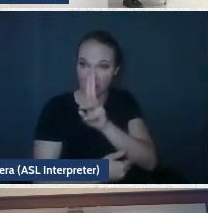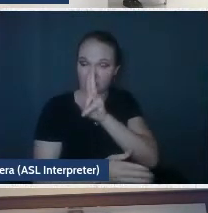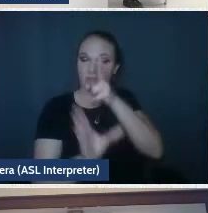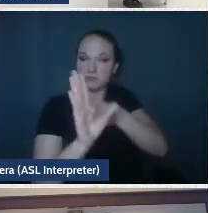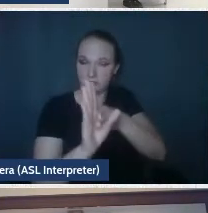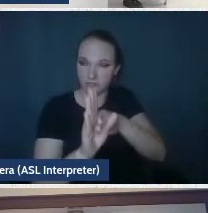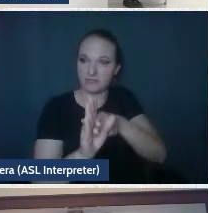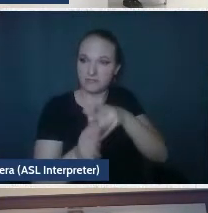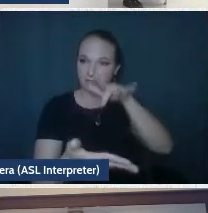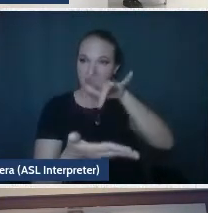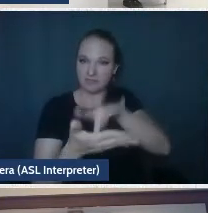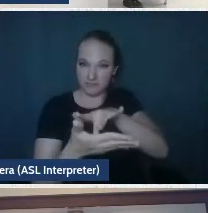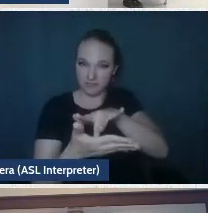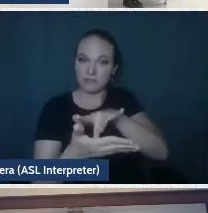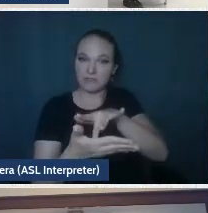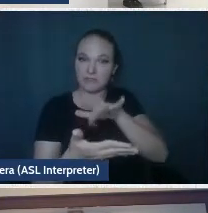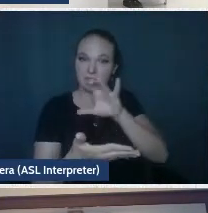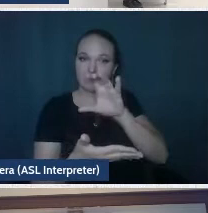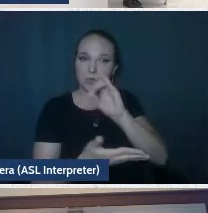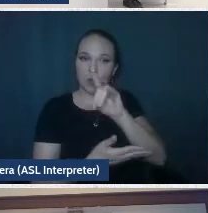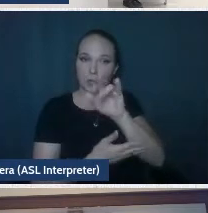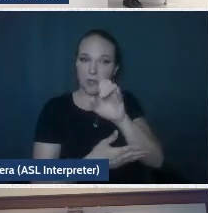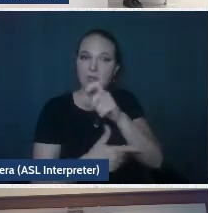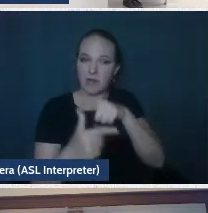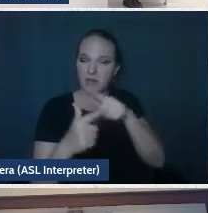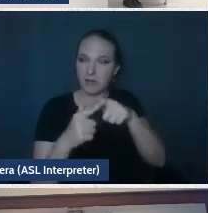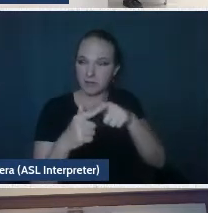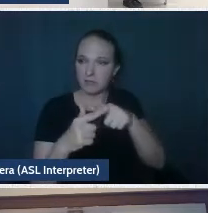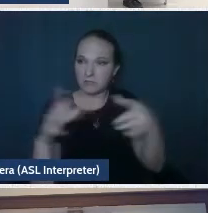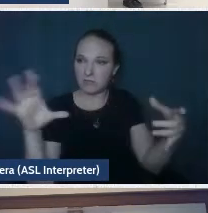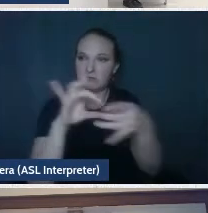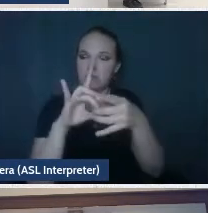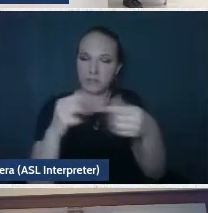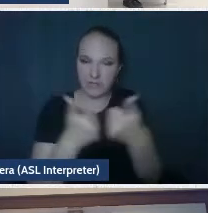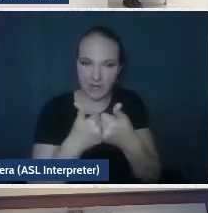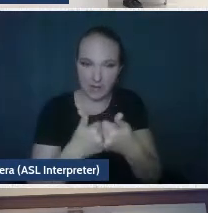Get started. There we go. There's a few more people coming in.